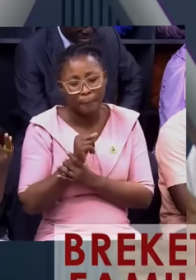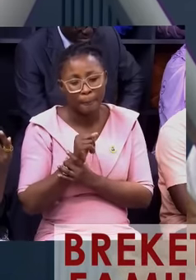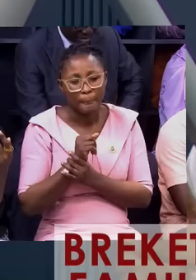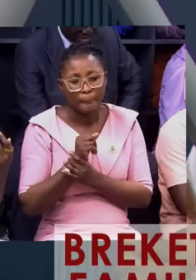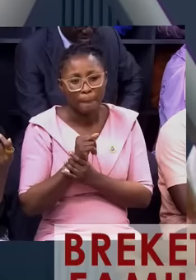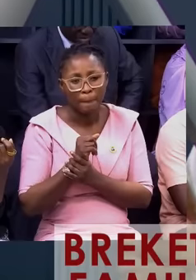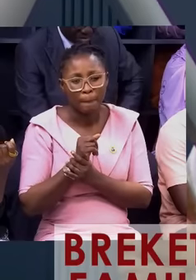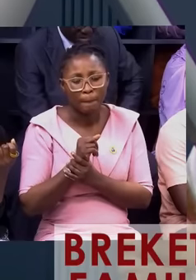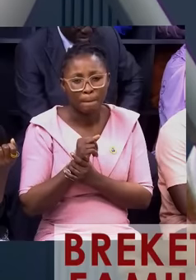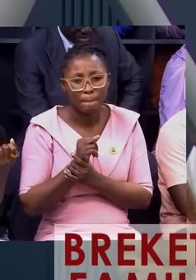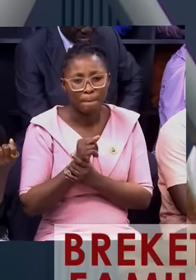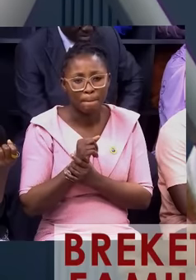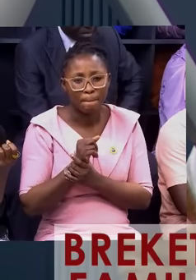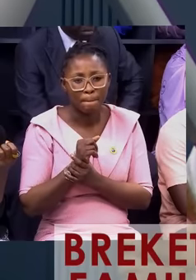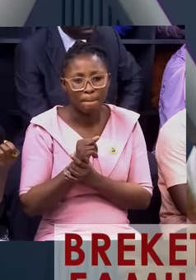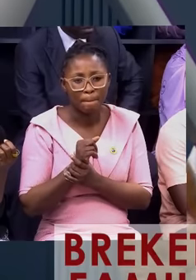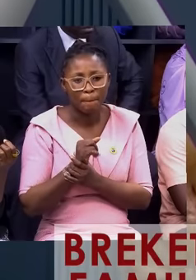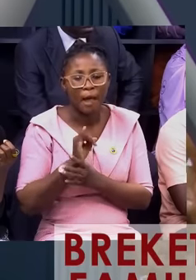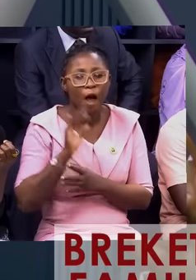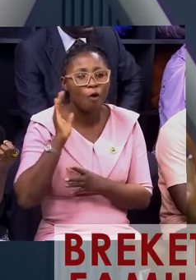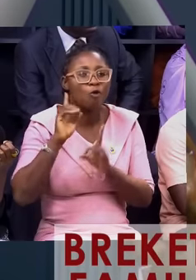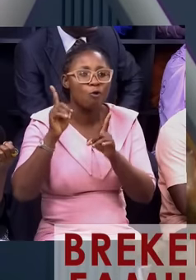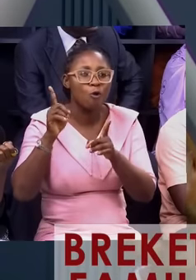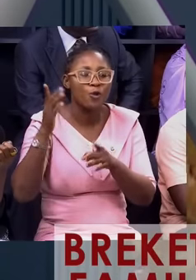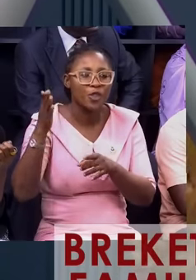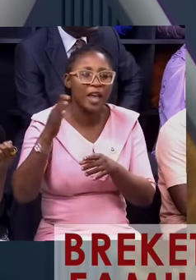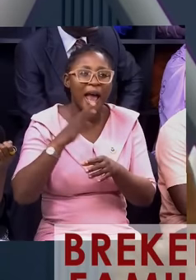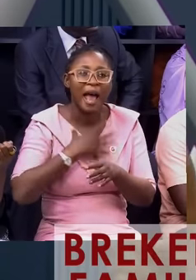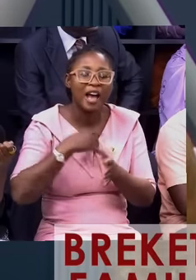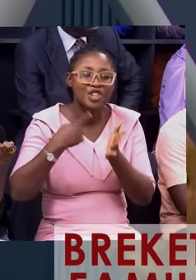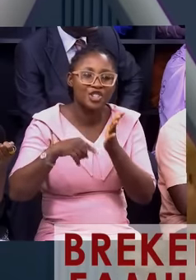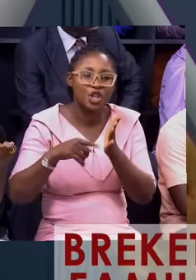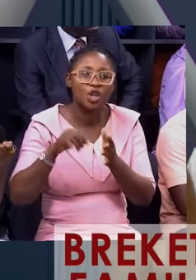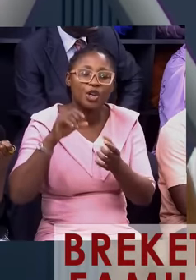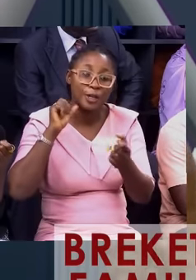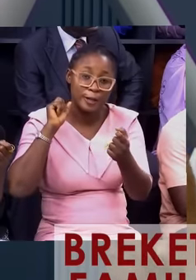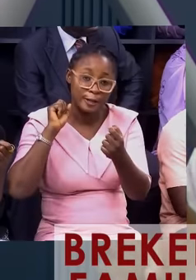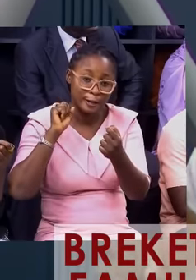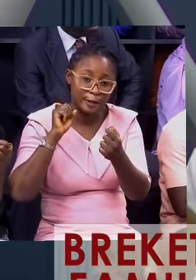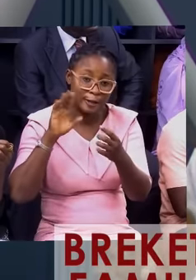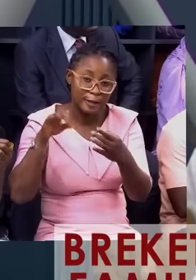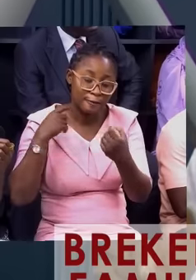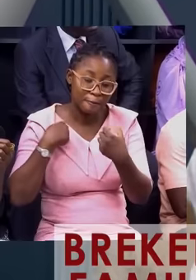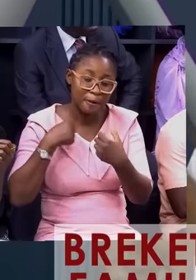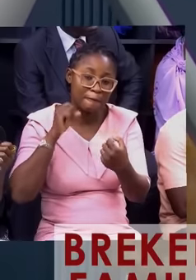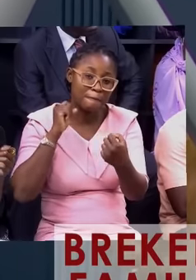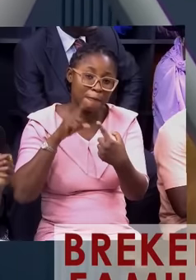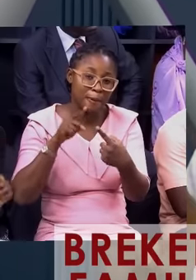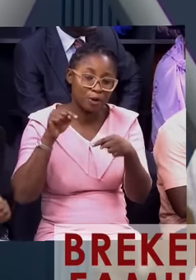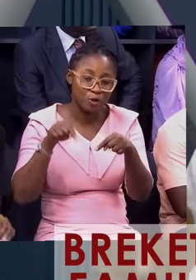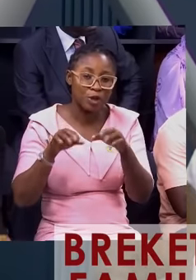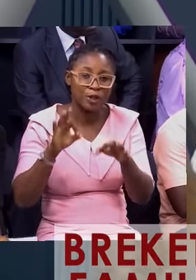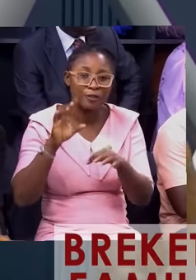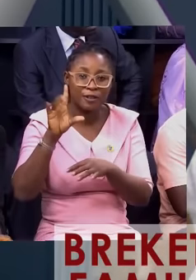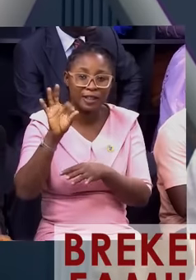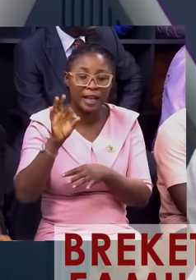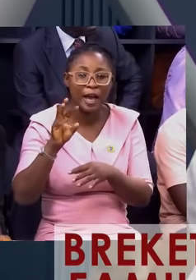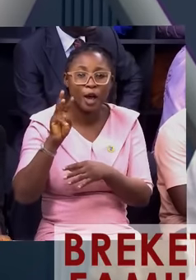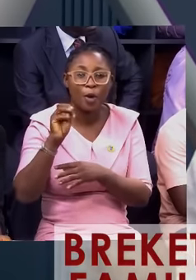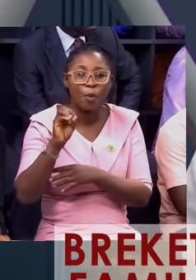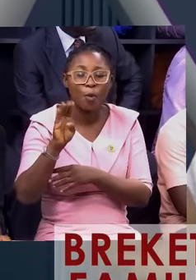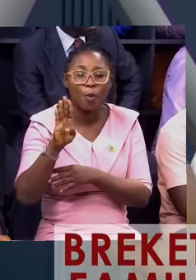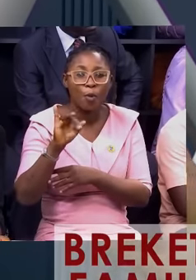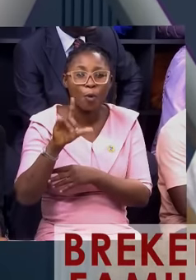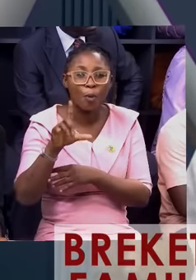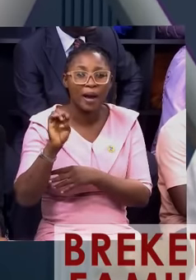no I give feed you must give me feedback today if mob do